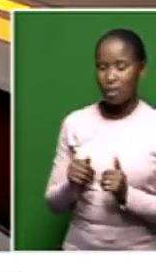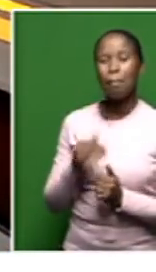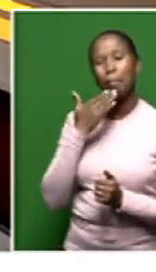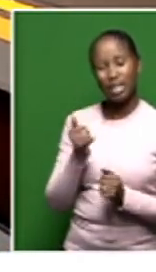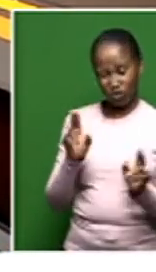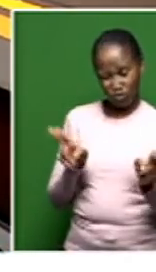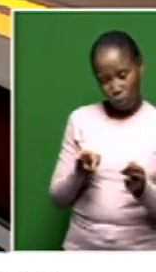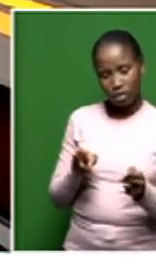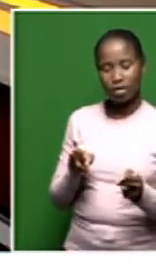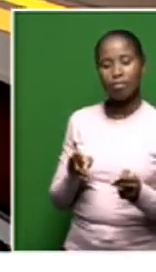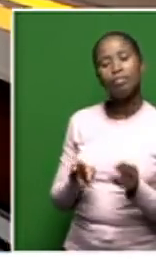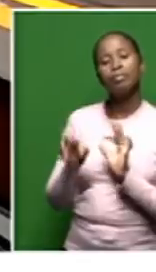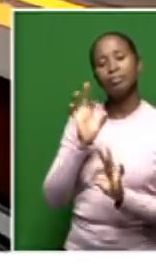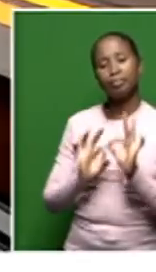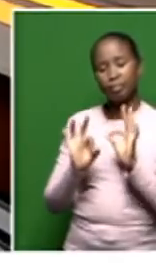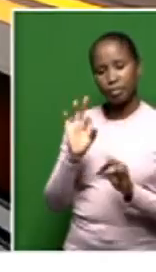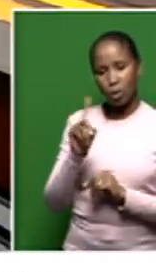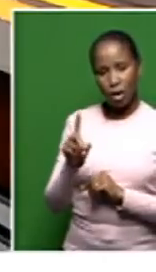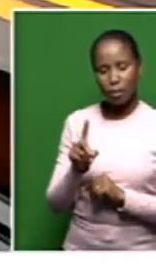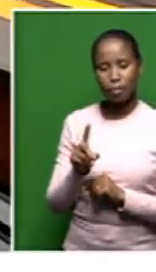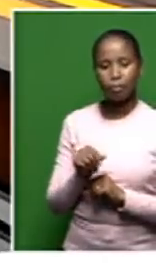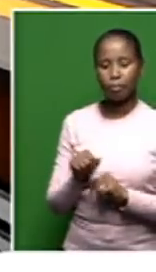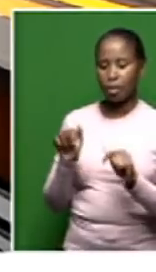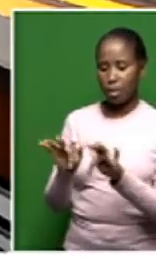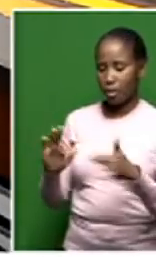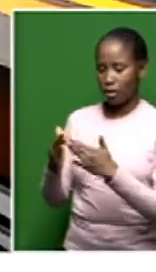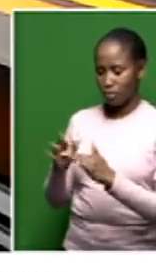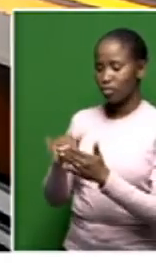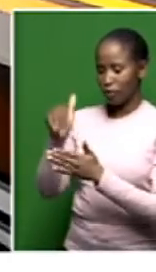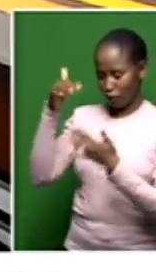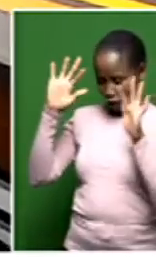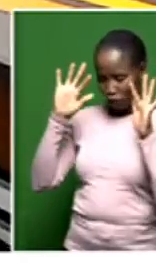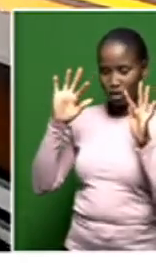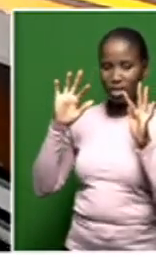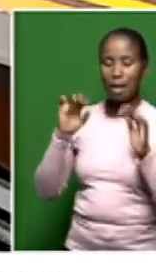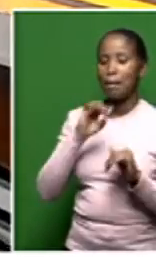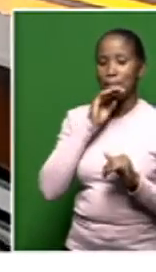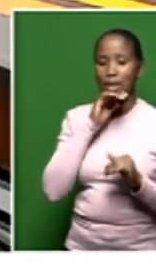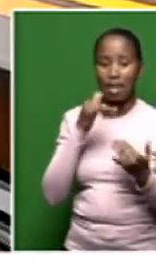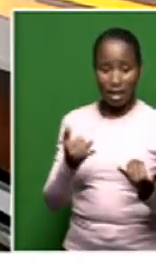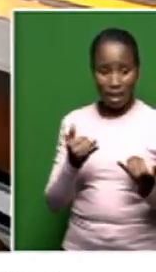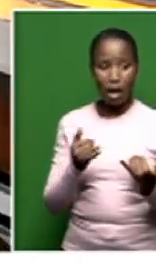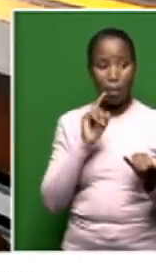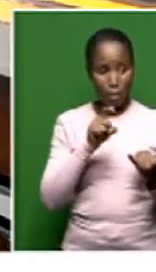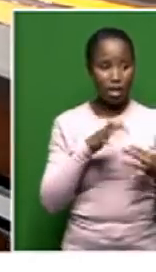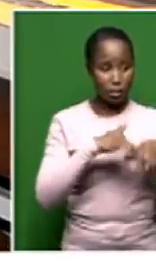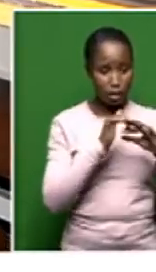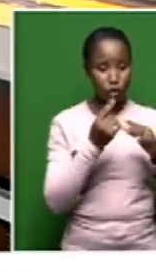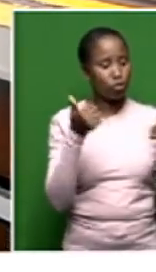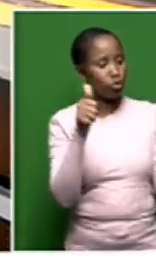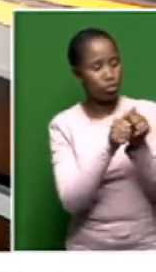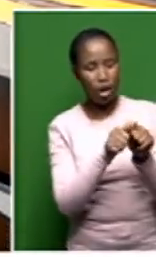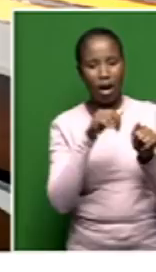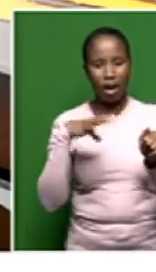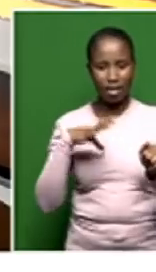has happened, given, as you say, the electorate has spoken and they have delivered these coalition councils,